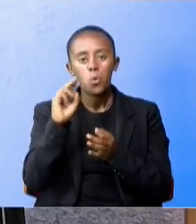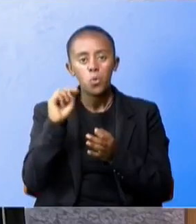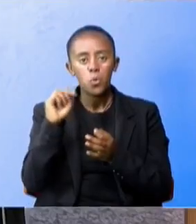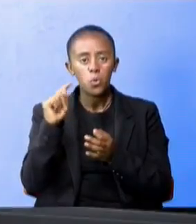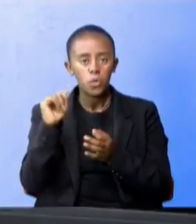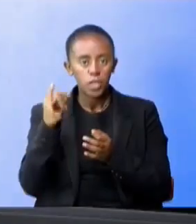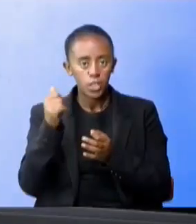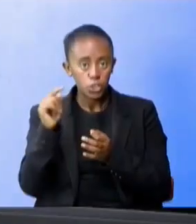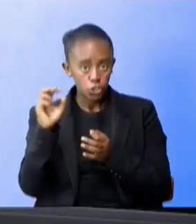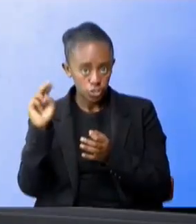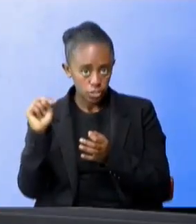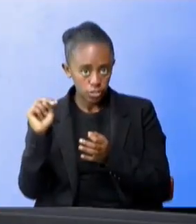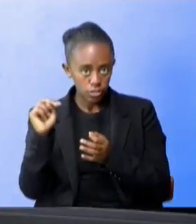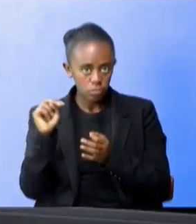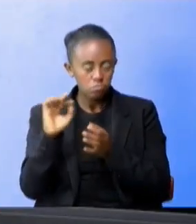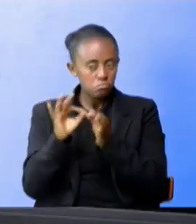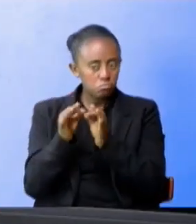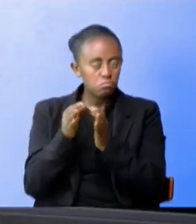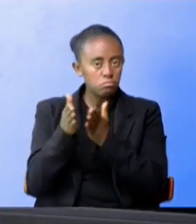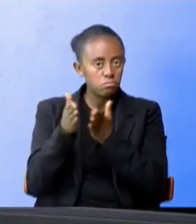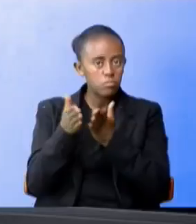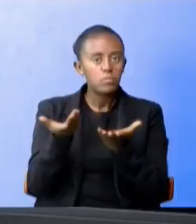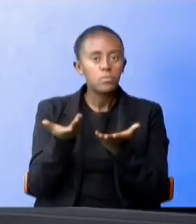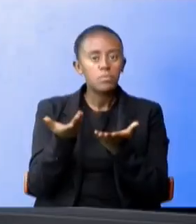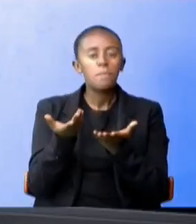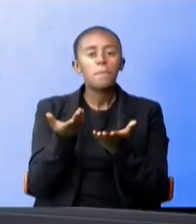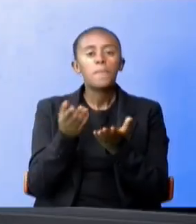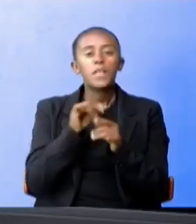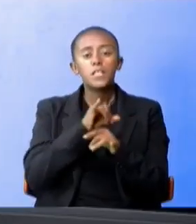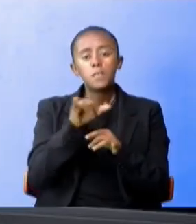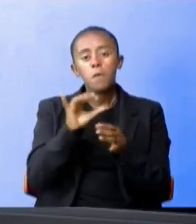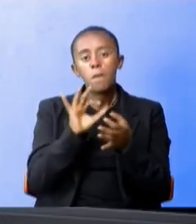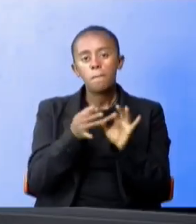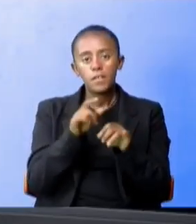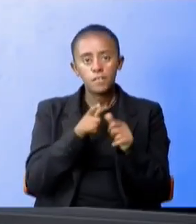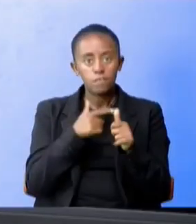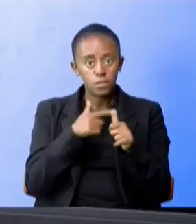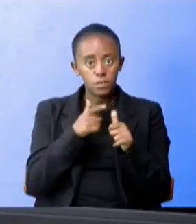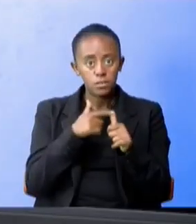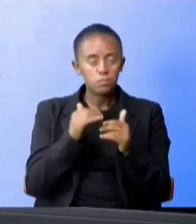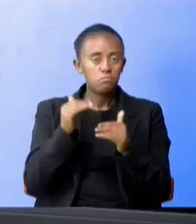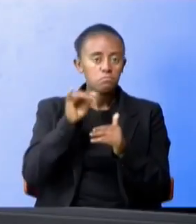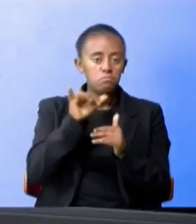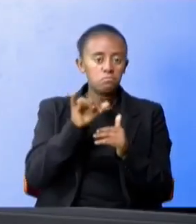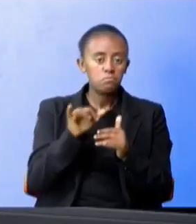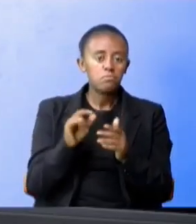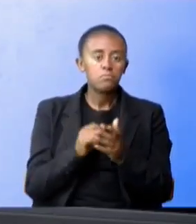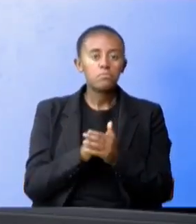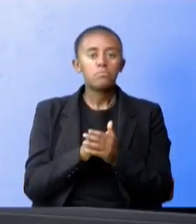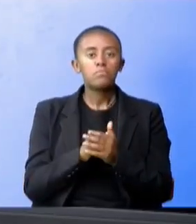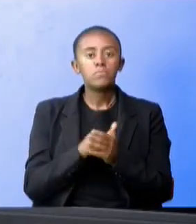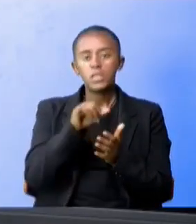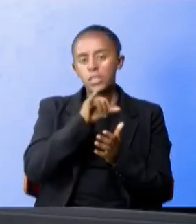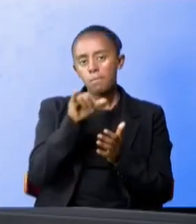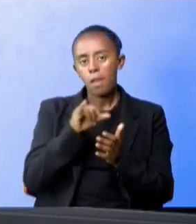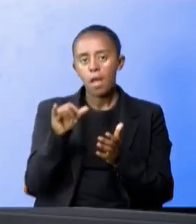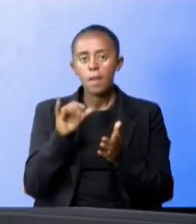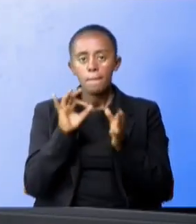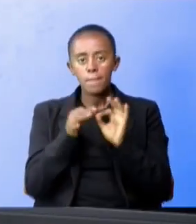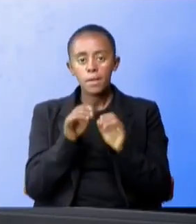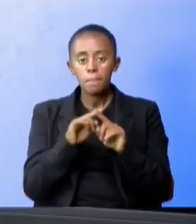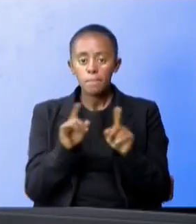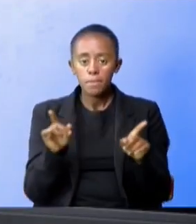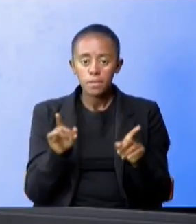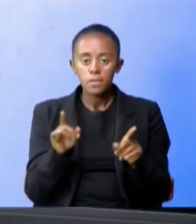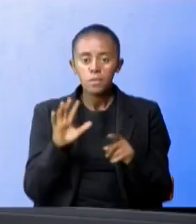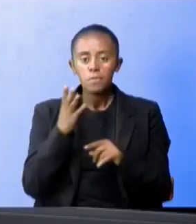So these words, they have similar meanings, unlike the above ones. They have similar meanings, but